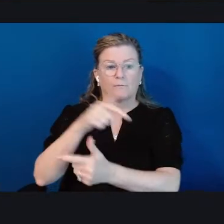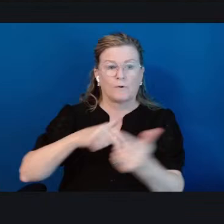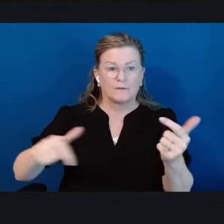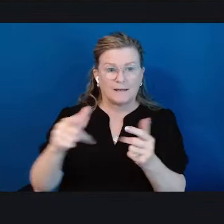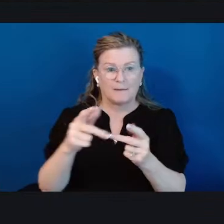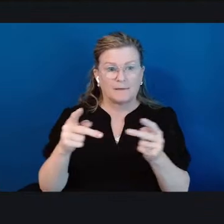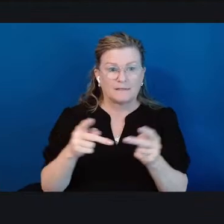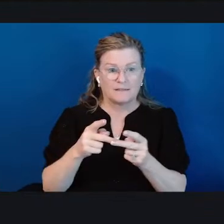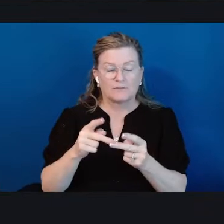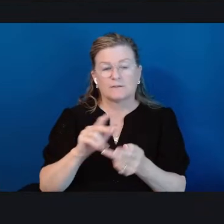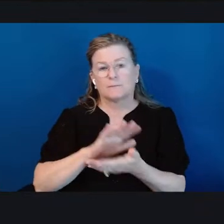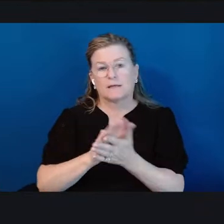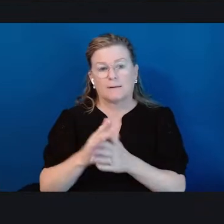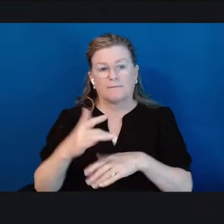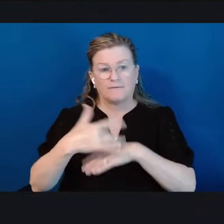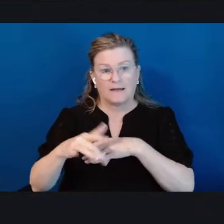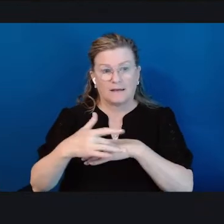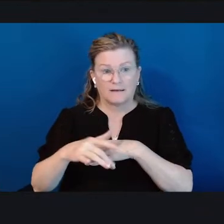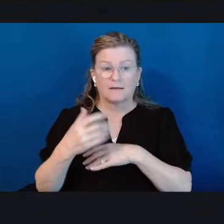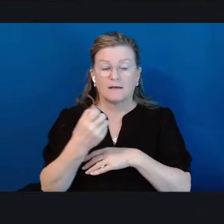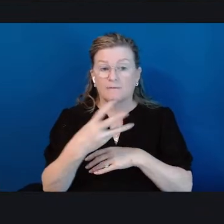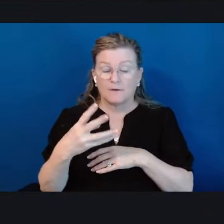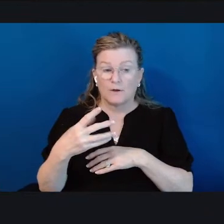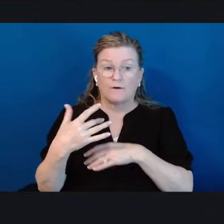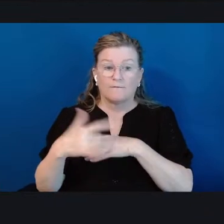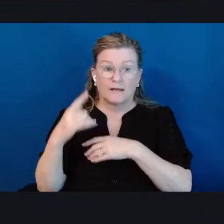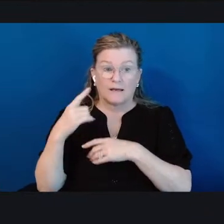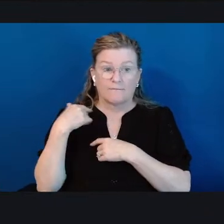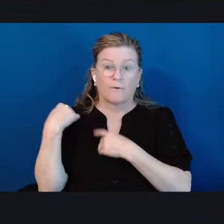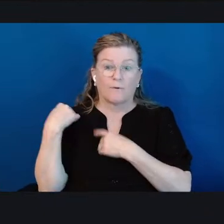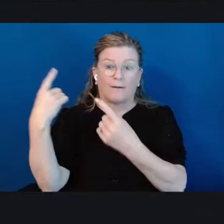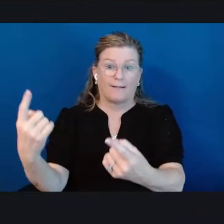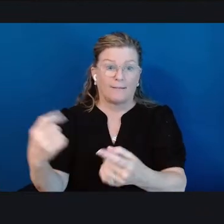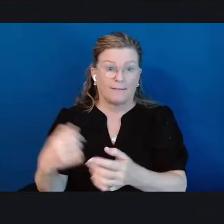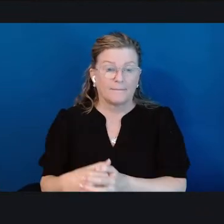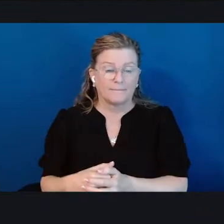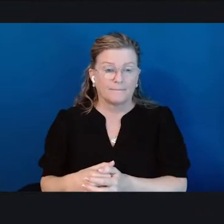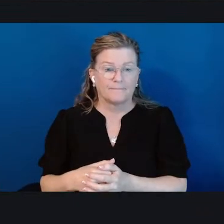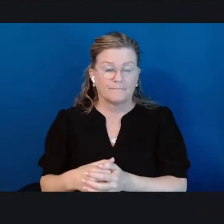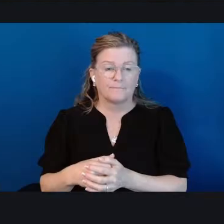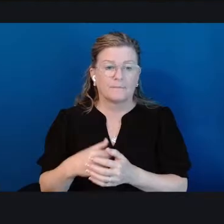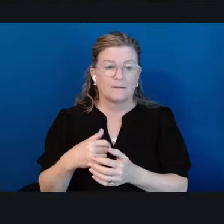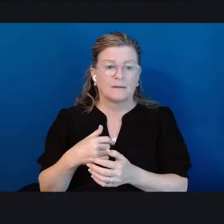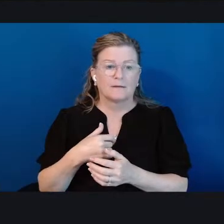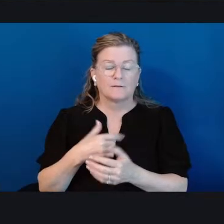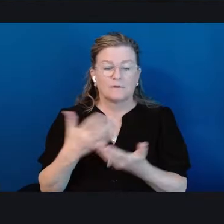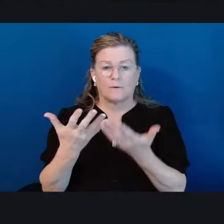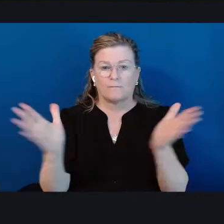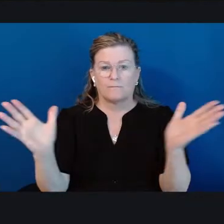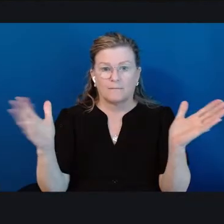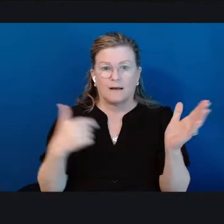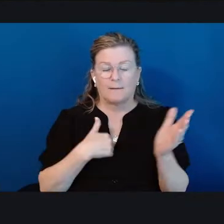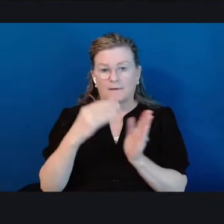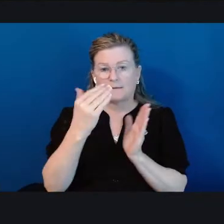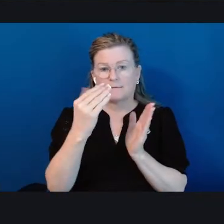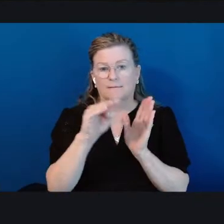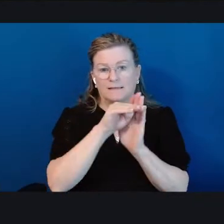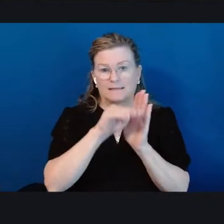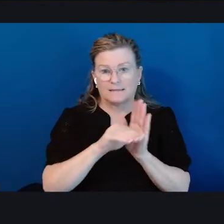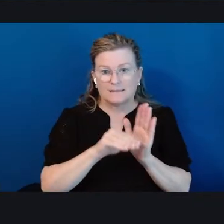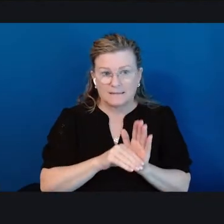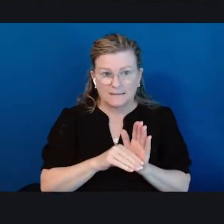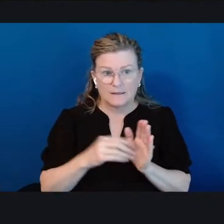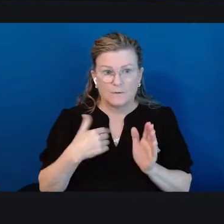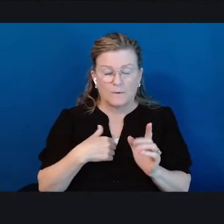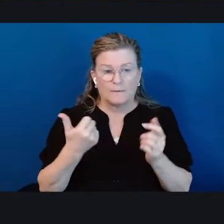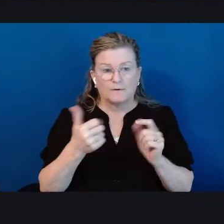become vacant. We've got a few positions that have been vacant for some time. So I'm just going to, in a public setting, list these positions. We've been